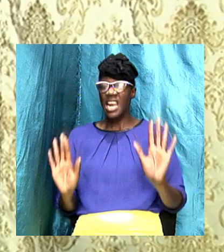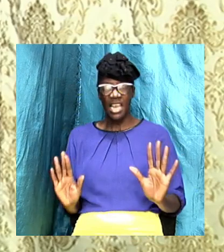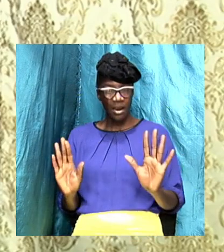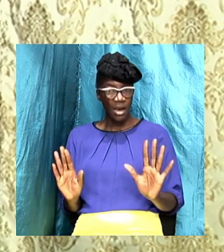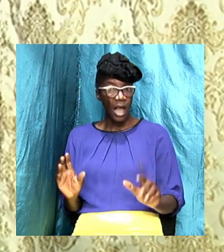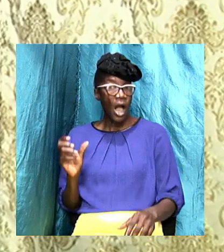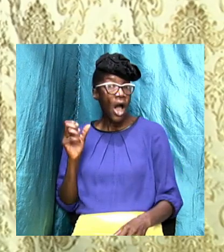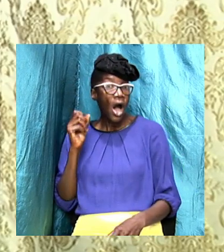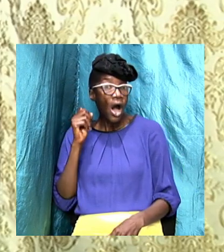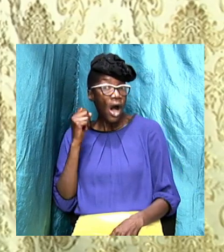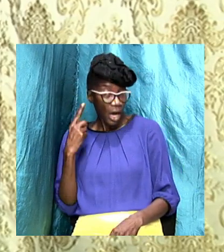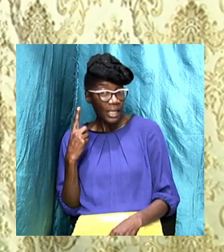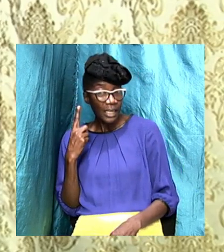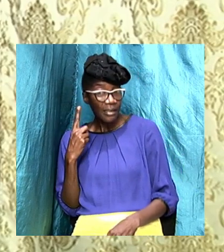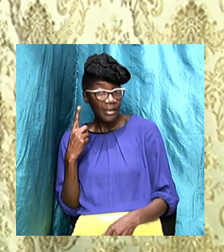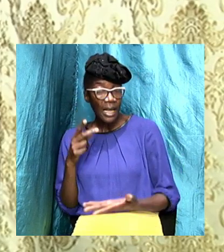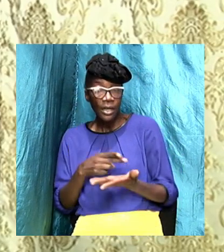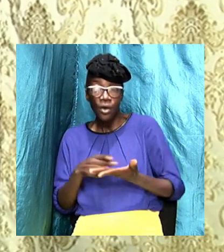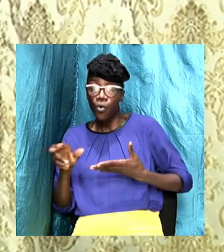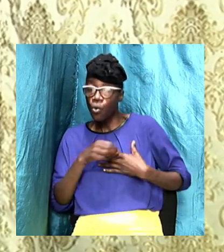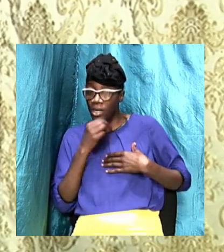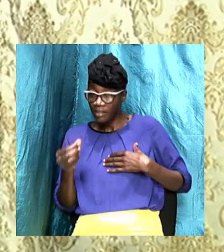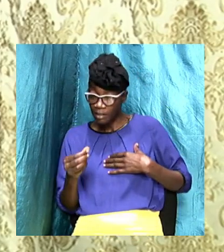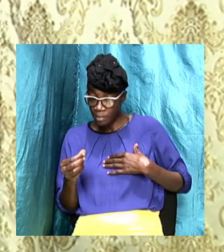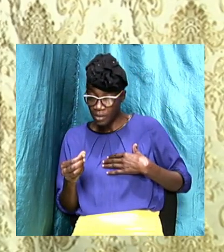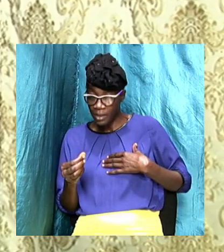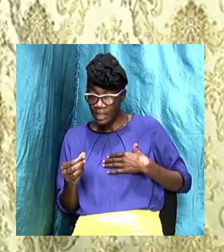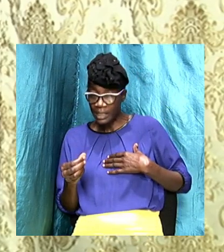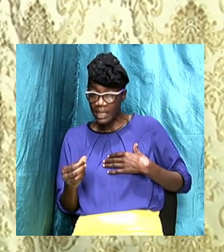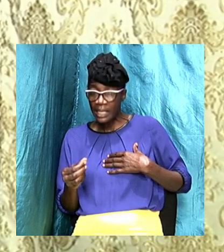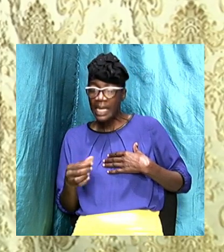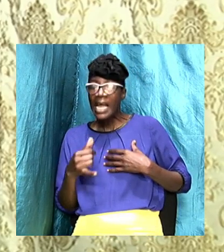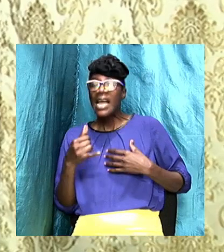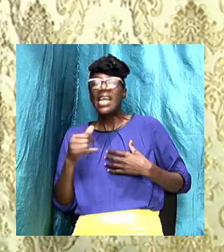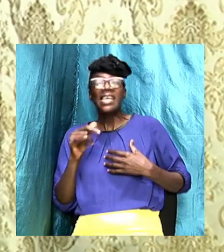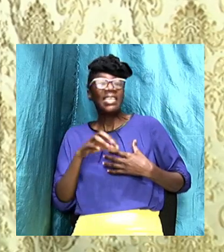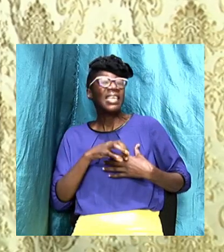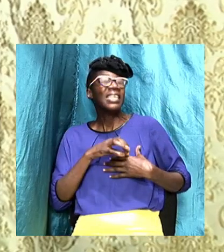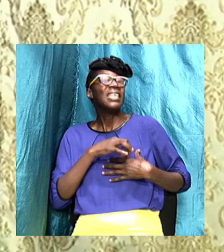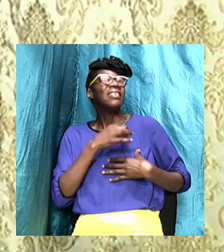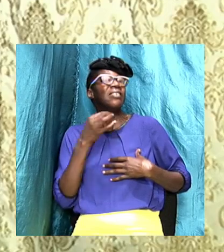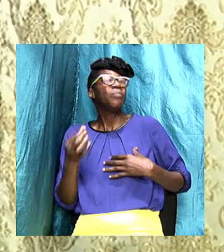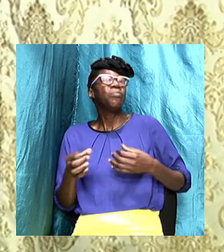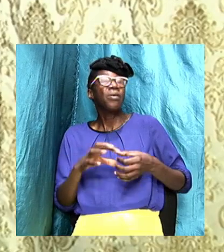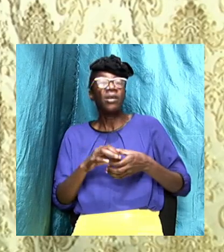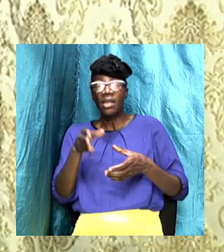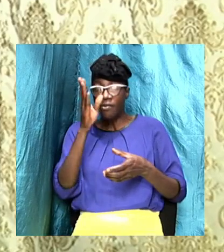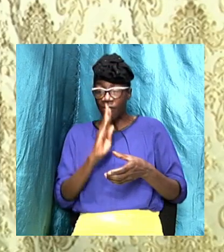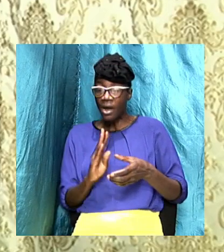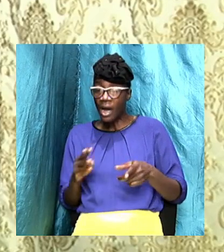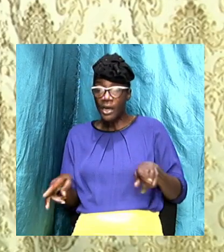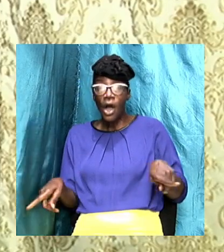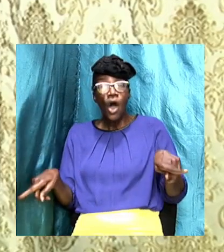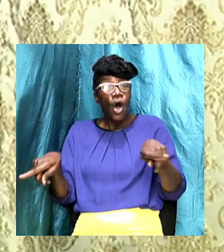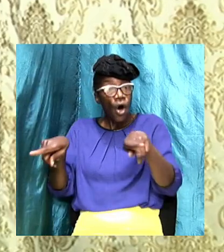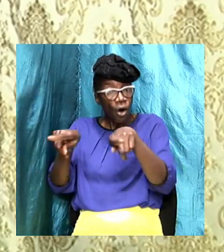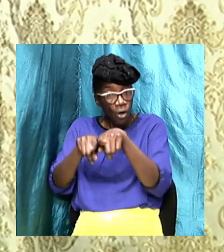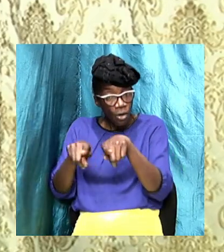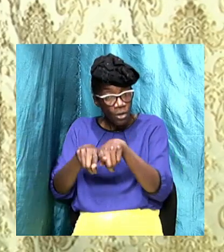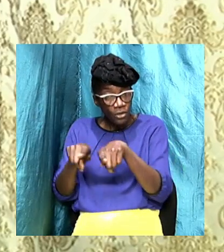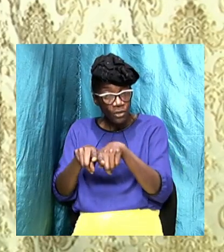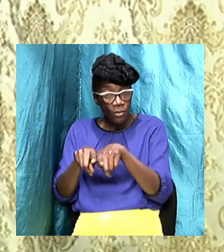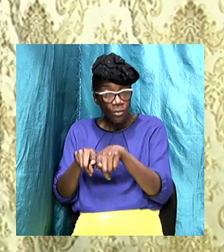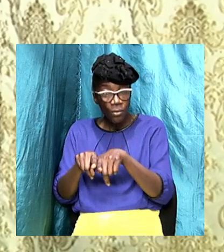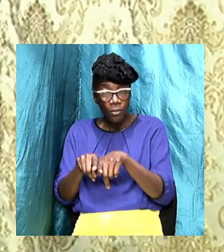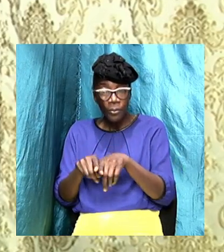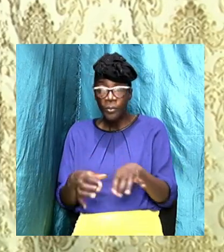Spirit is the Spirit of God. I also made mention, amen, and it's very important for us